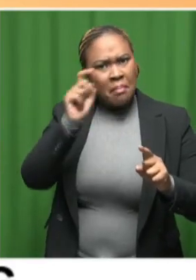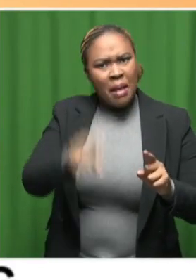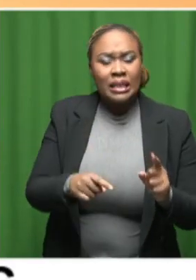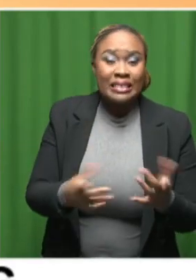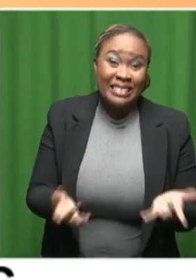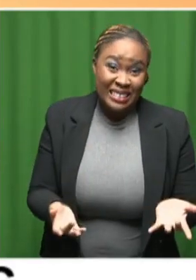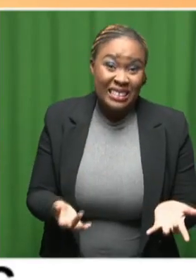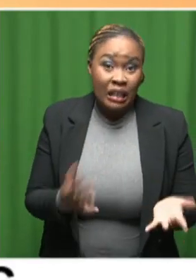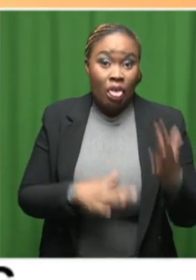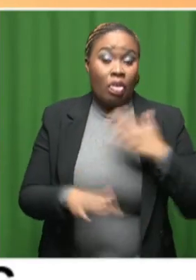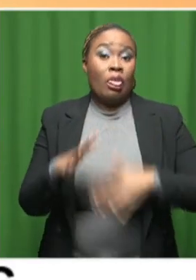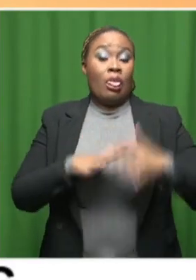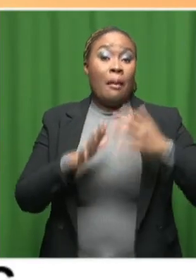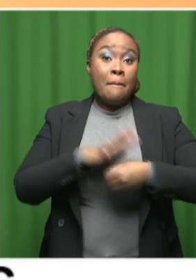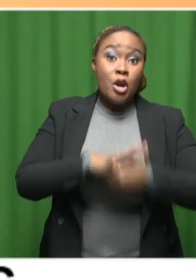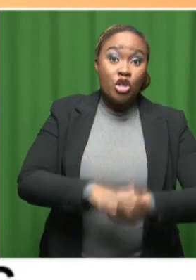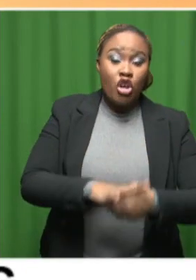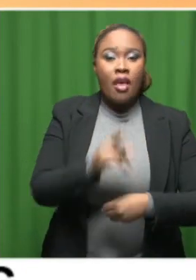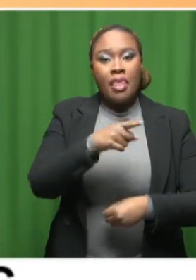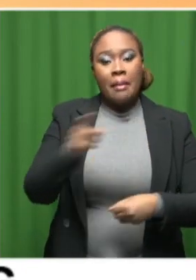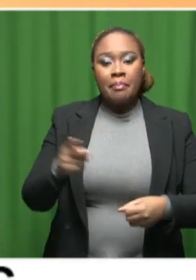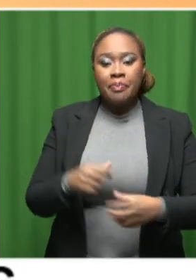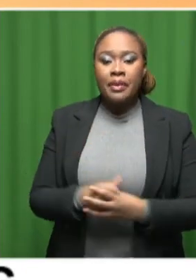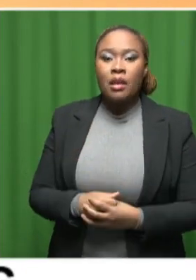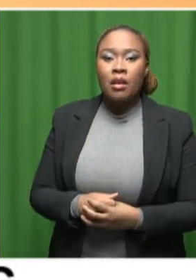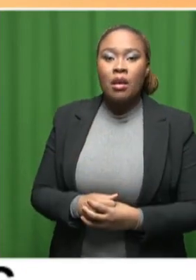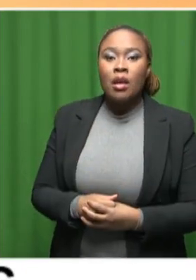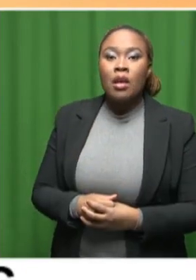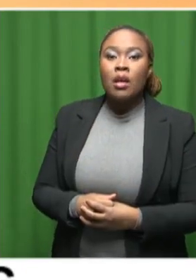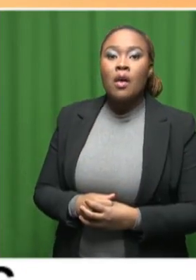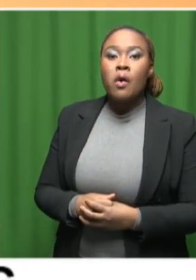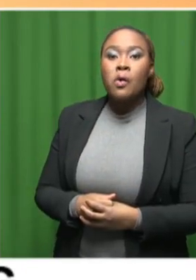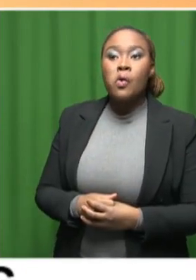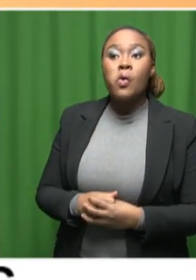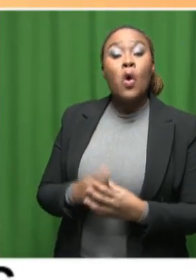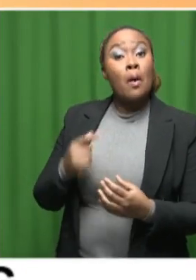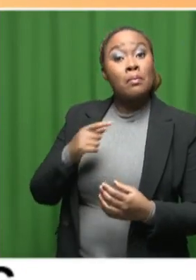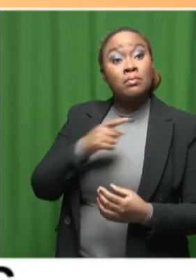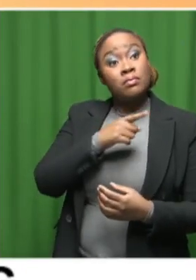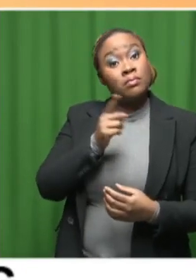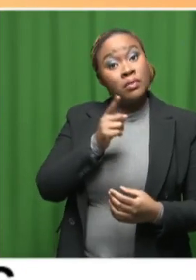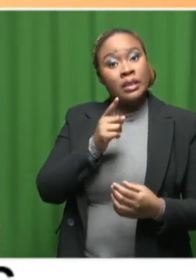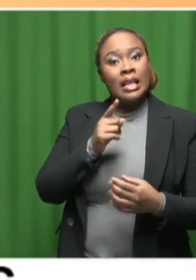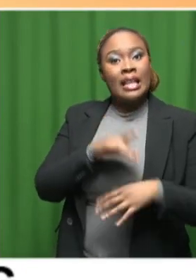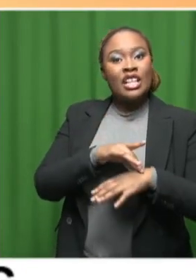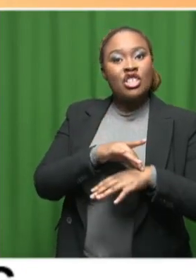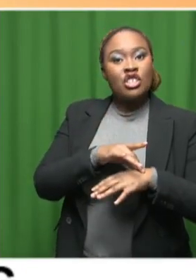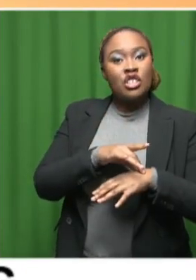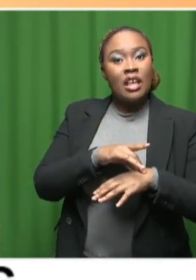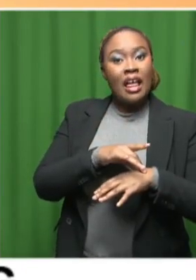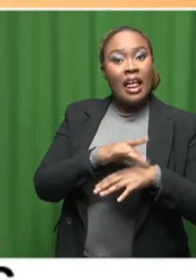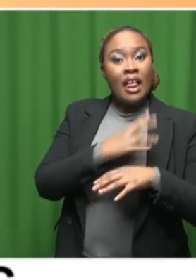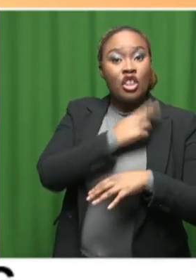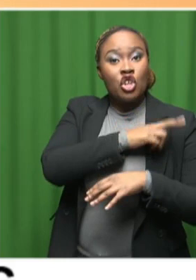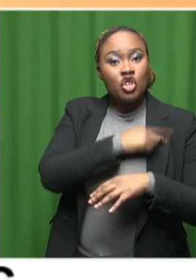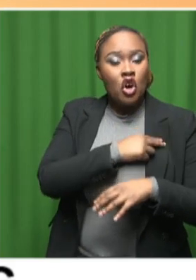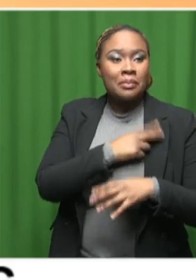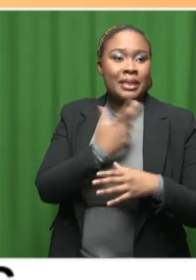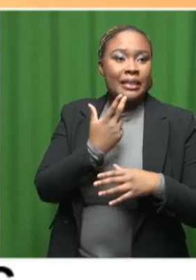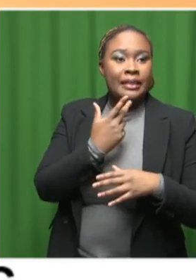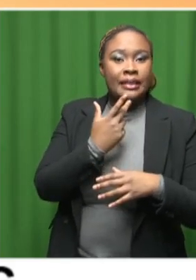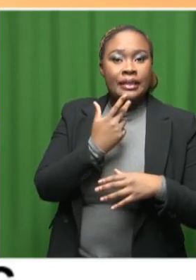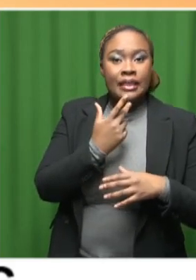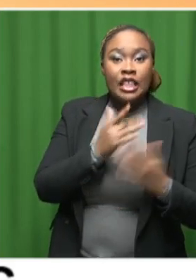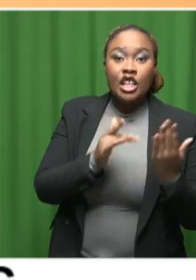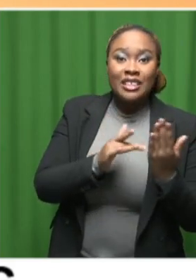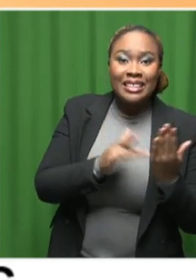happen is that instead of expecting patients to know, the health system, the digital systems that support doctors,